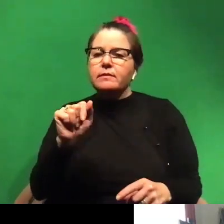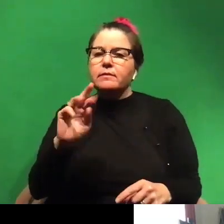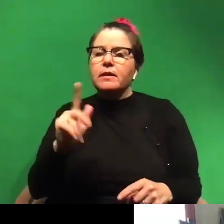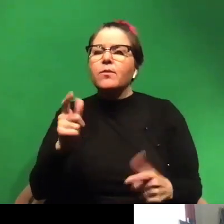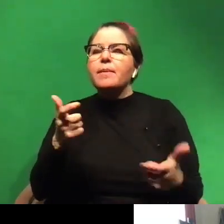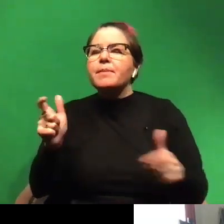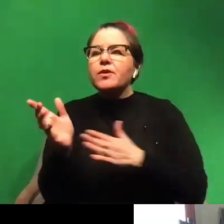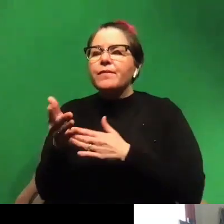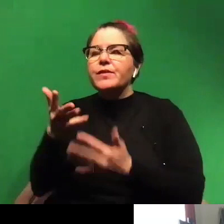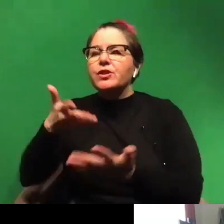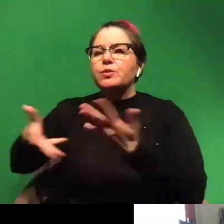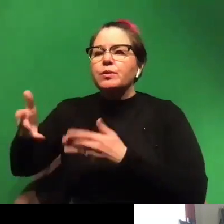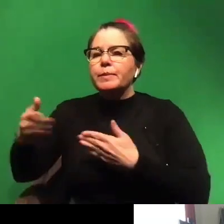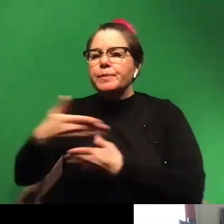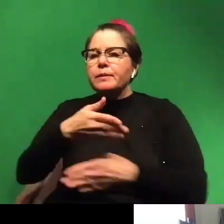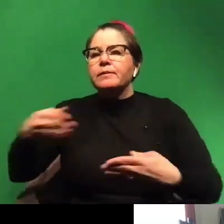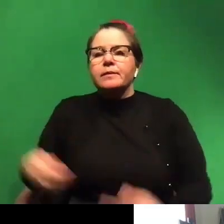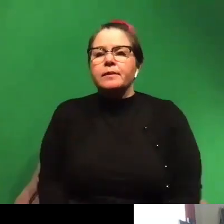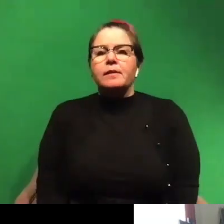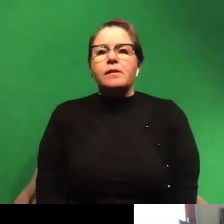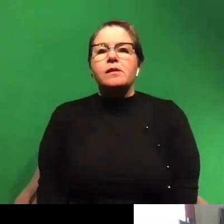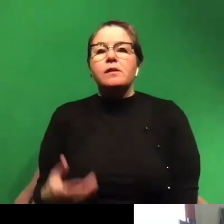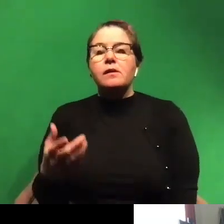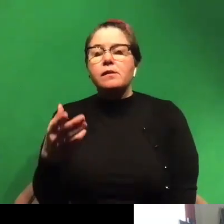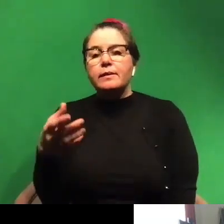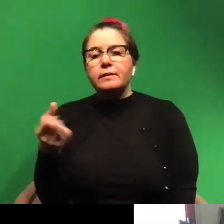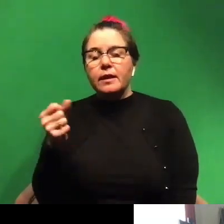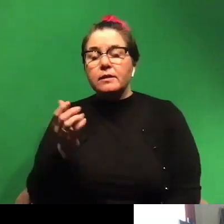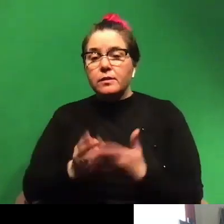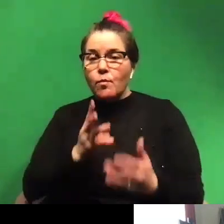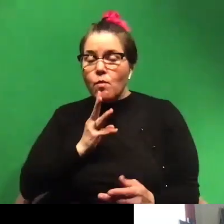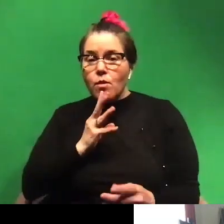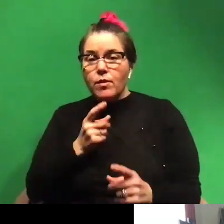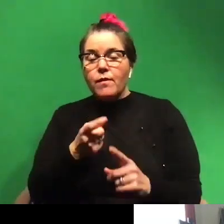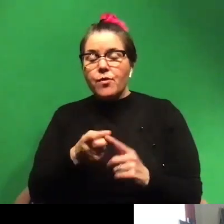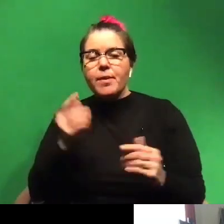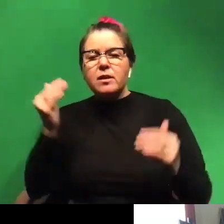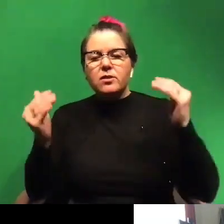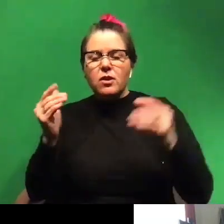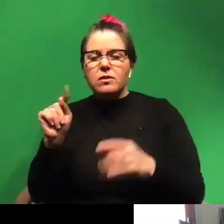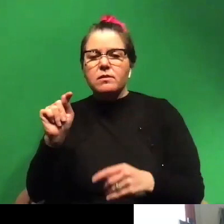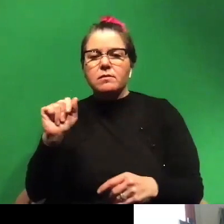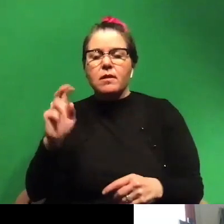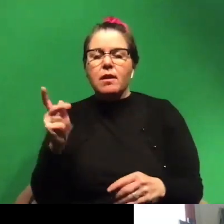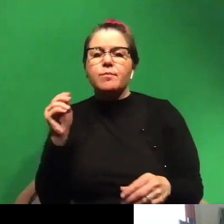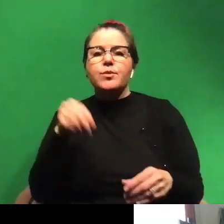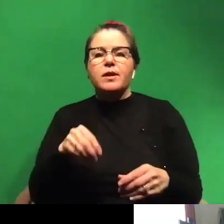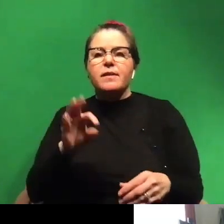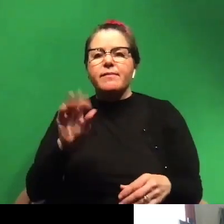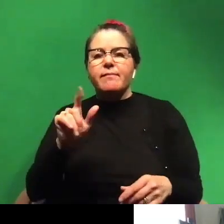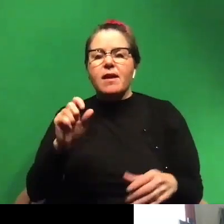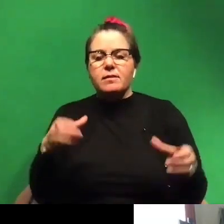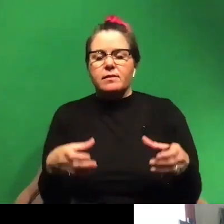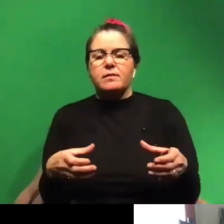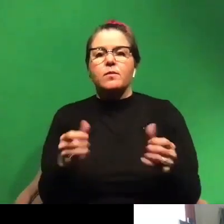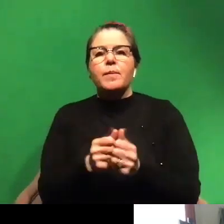are swimming in. So we take some water from an adult tank and put it into the flask with the